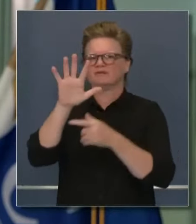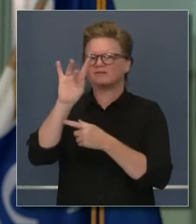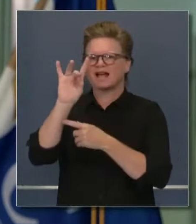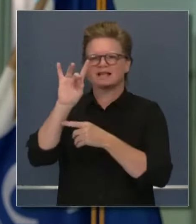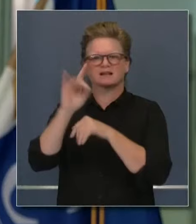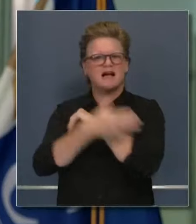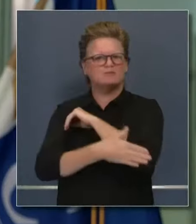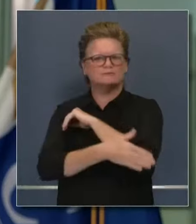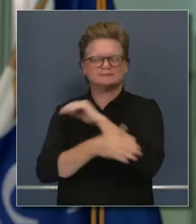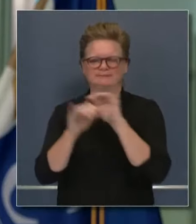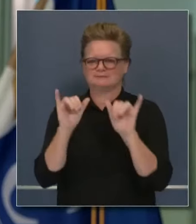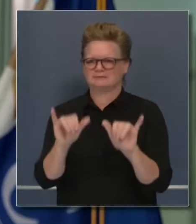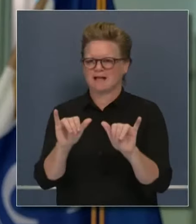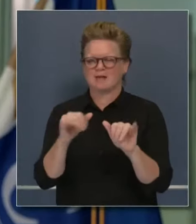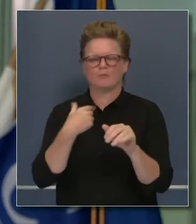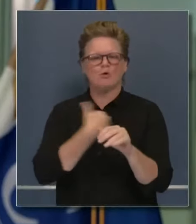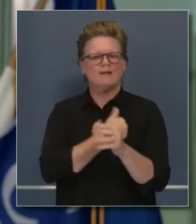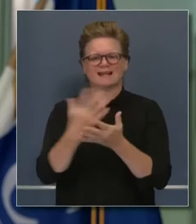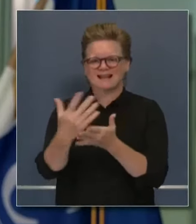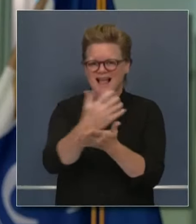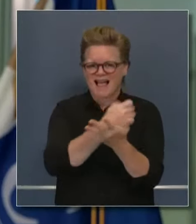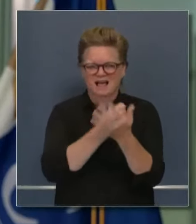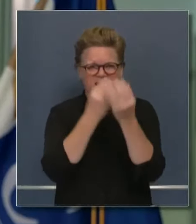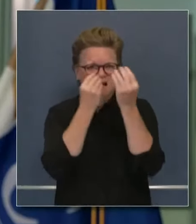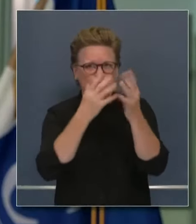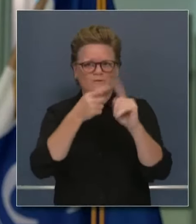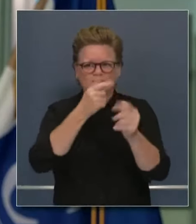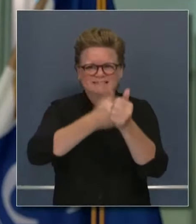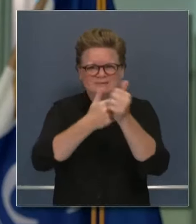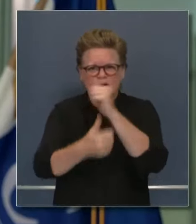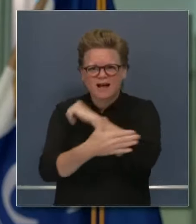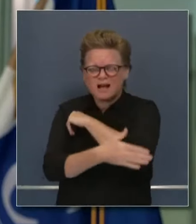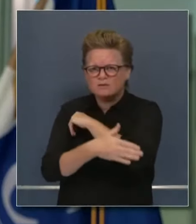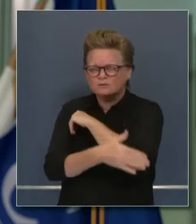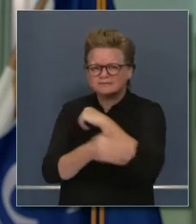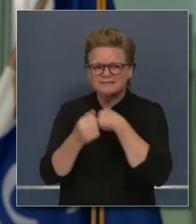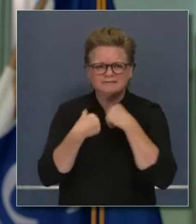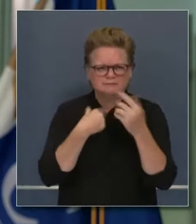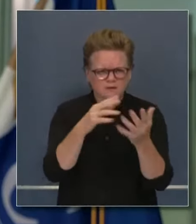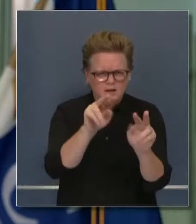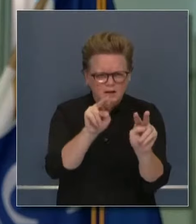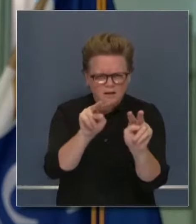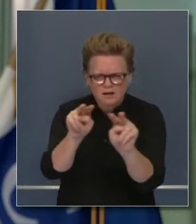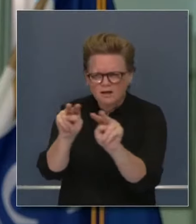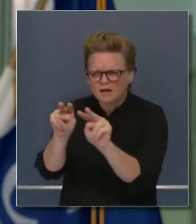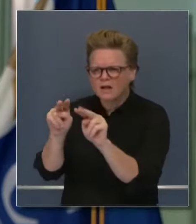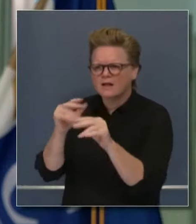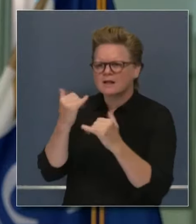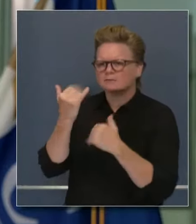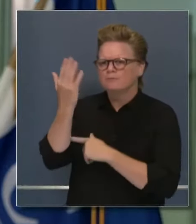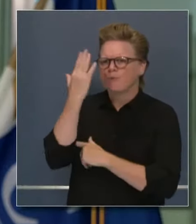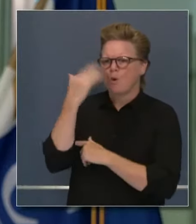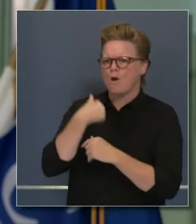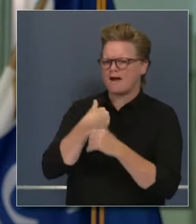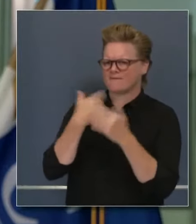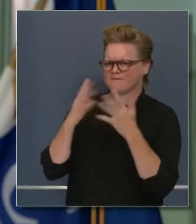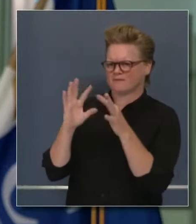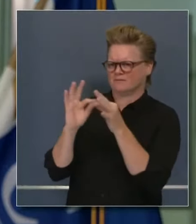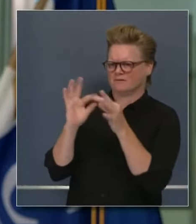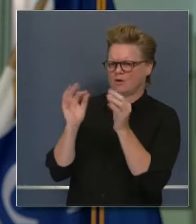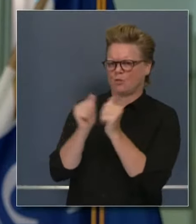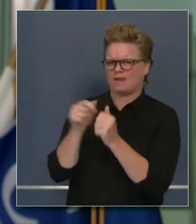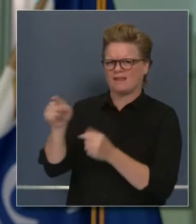forth. In fact, this morning we specifically had a conversation with Marin, with Dr. Galley, and Dr. Galley's